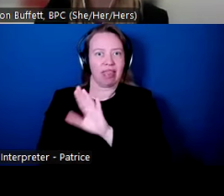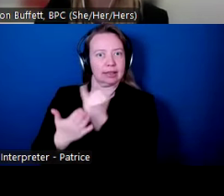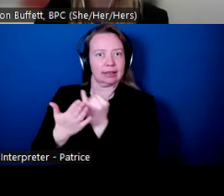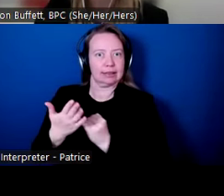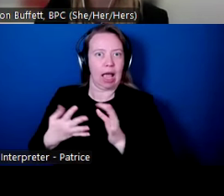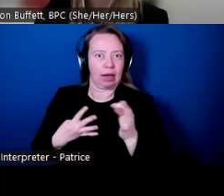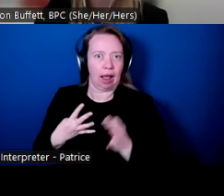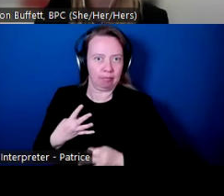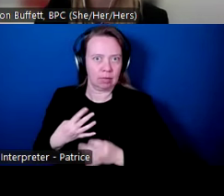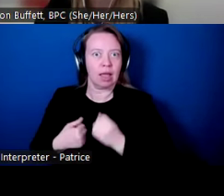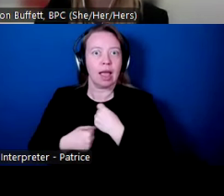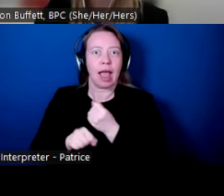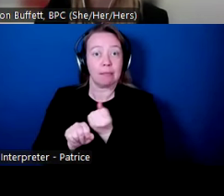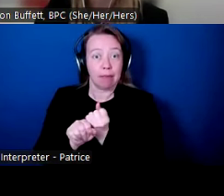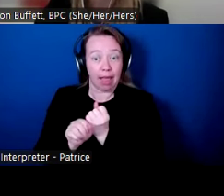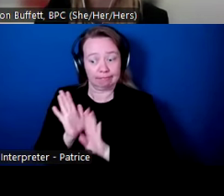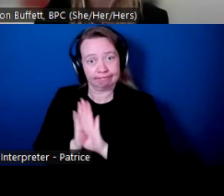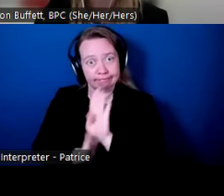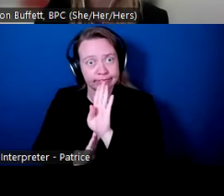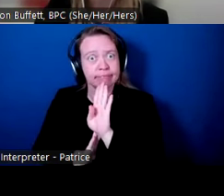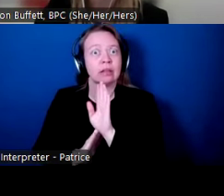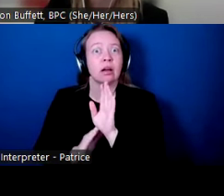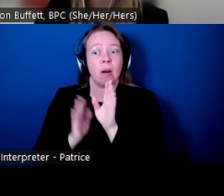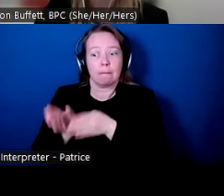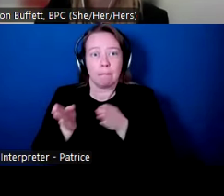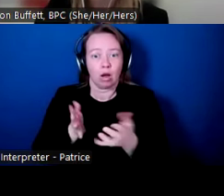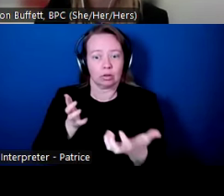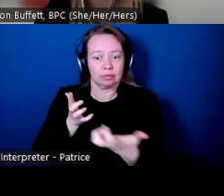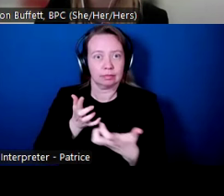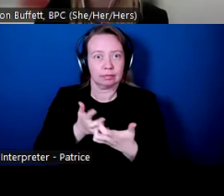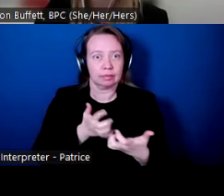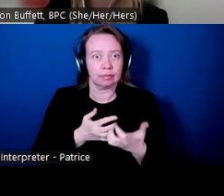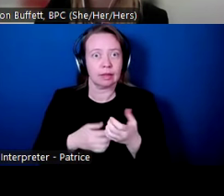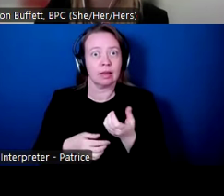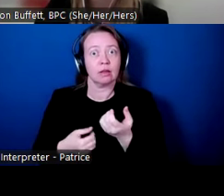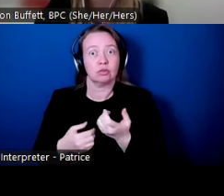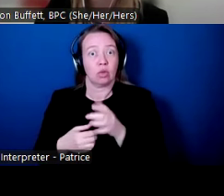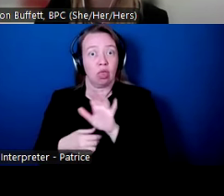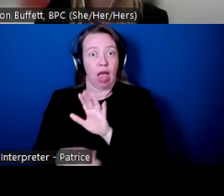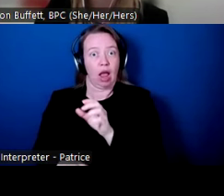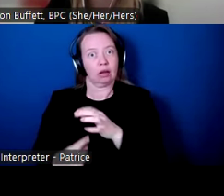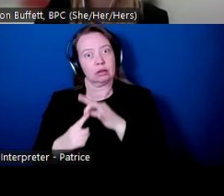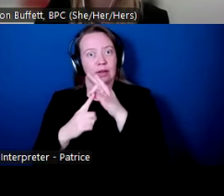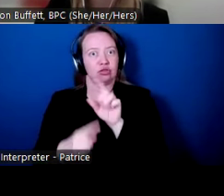develop person-centered programs that meet direct care professionals' unique needs.